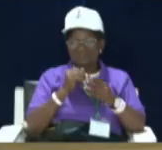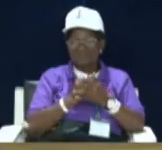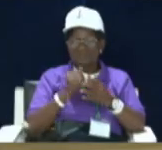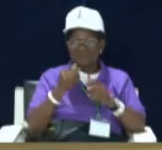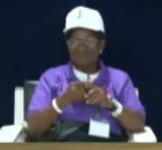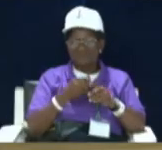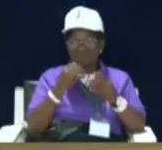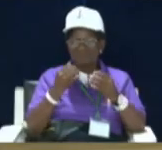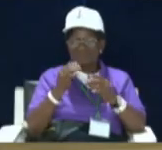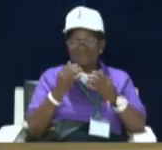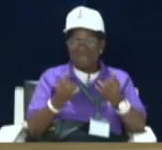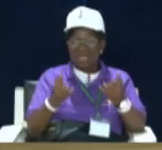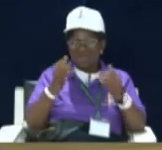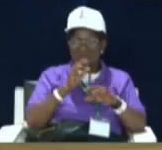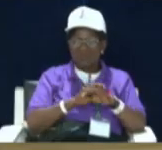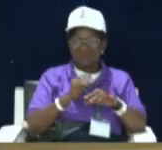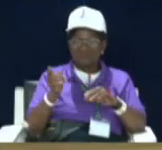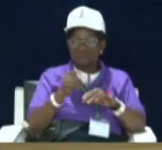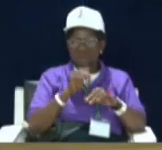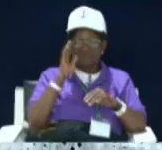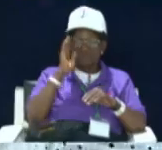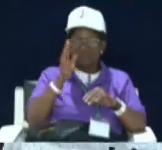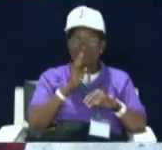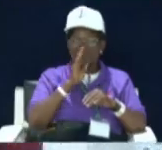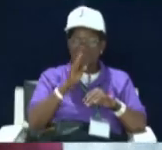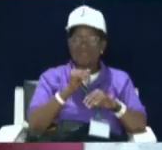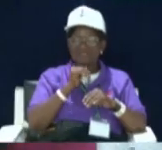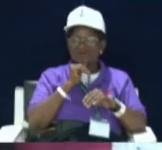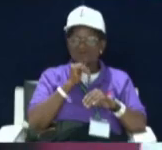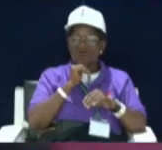From now on, you will be unstoppable.